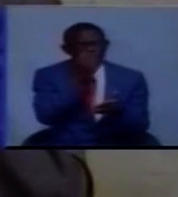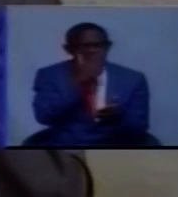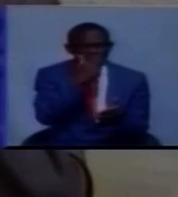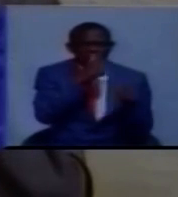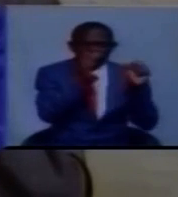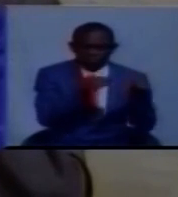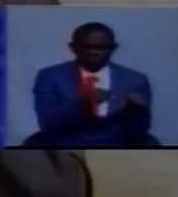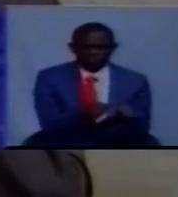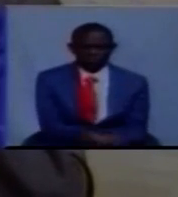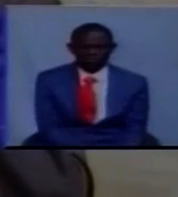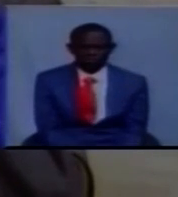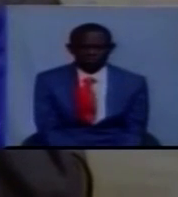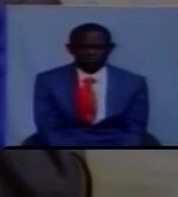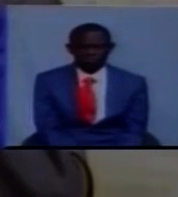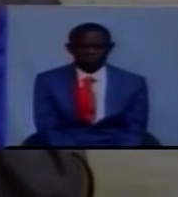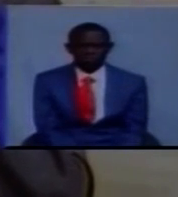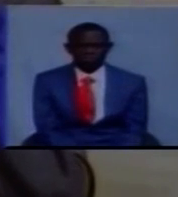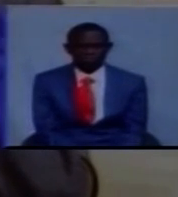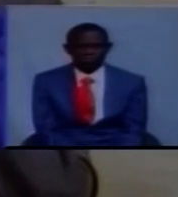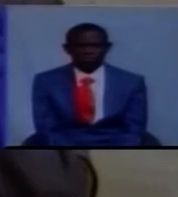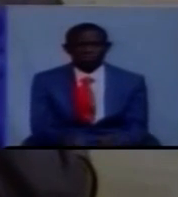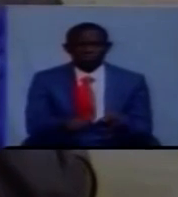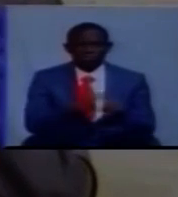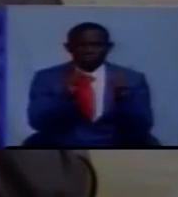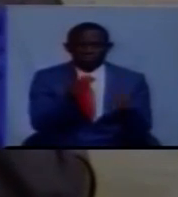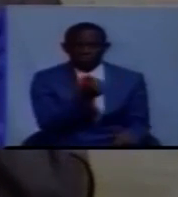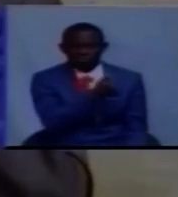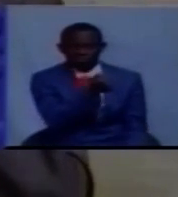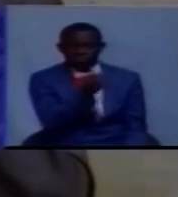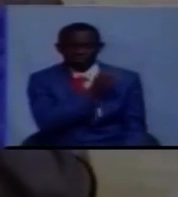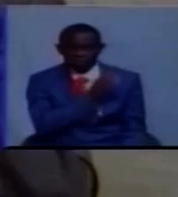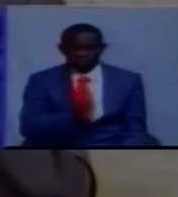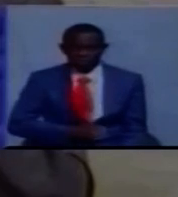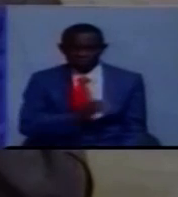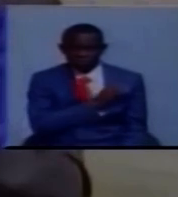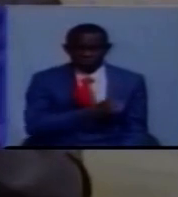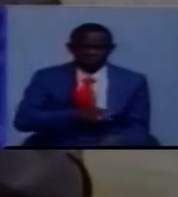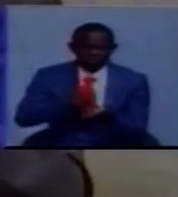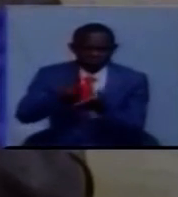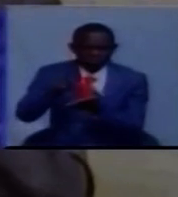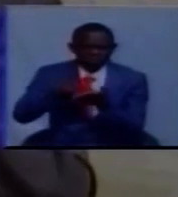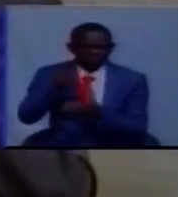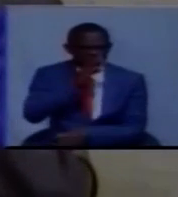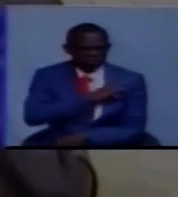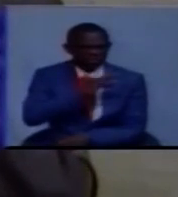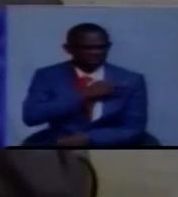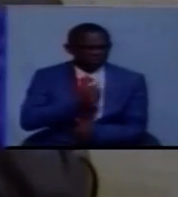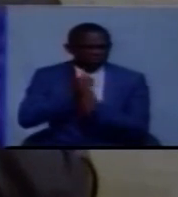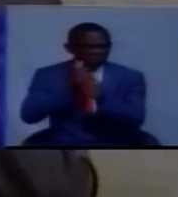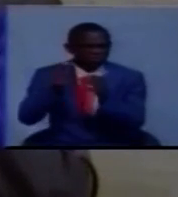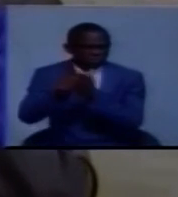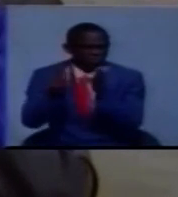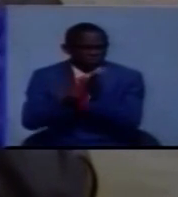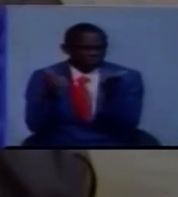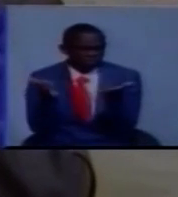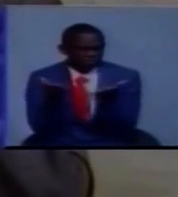who are not paying the minimum wage, when they can afford to pay, those, we have taken them to task. There is a law in place. But